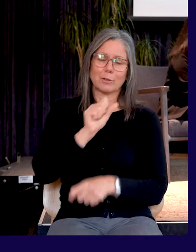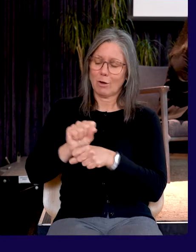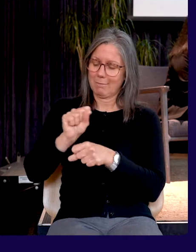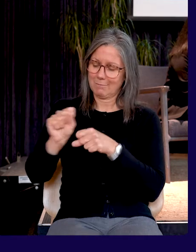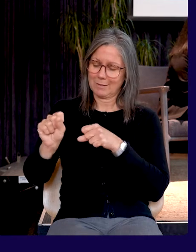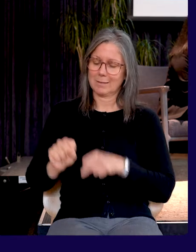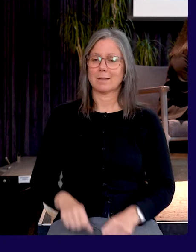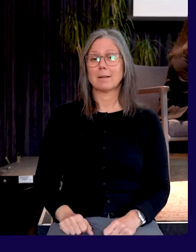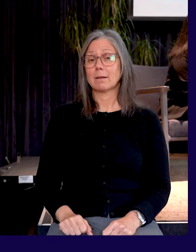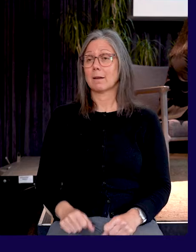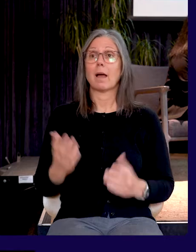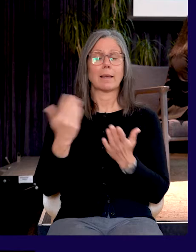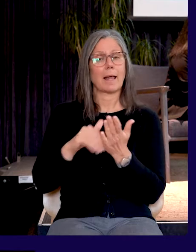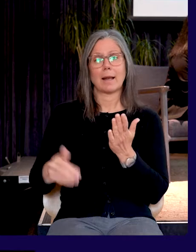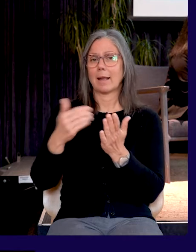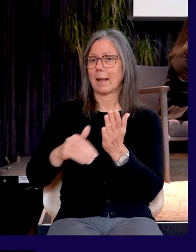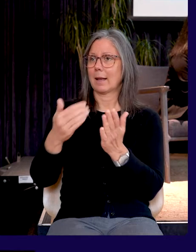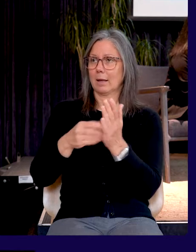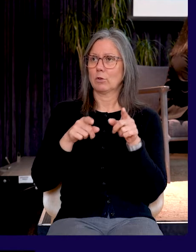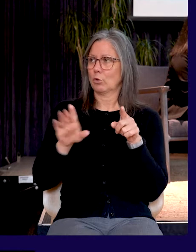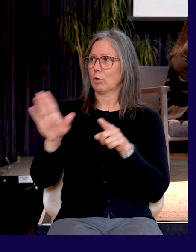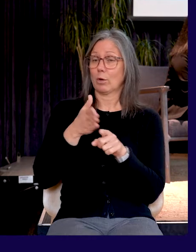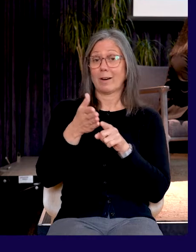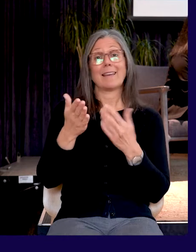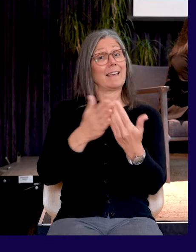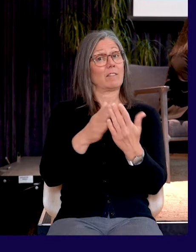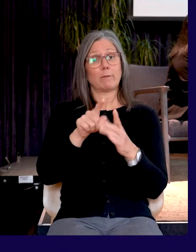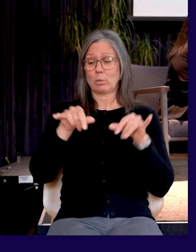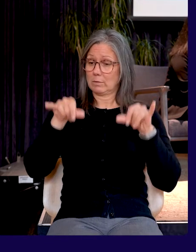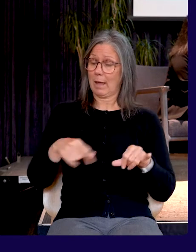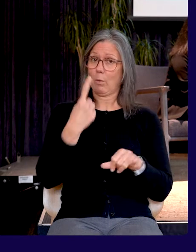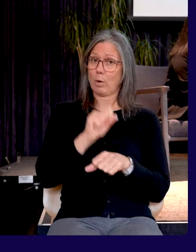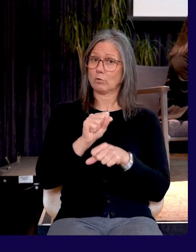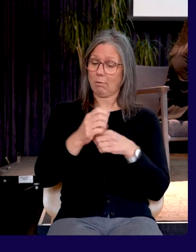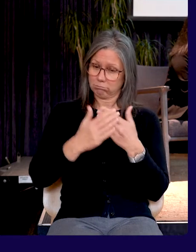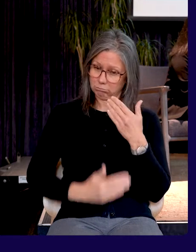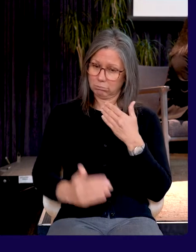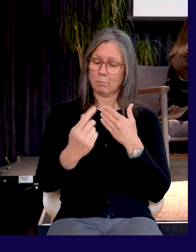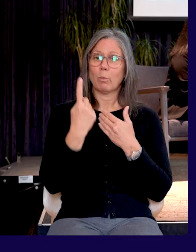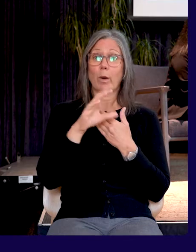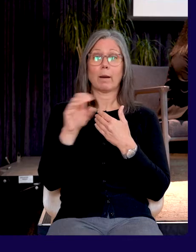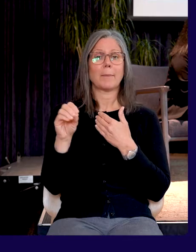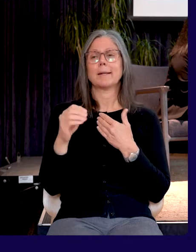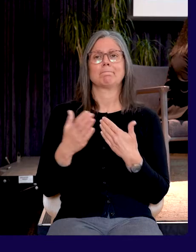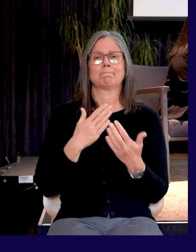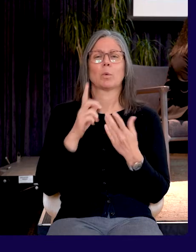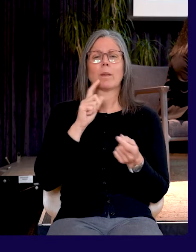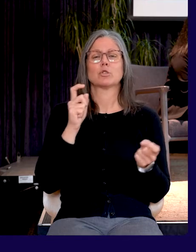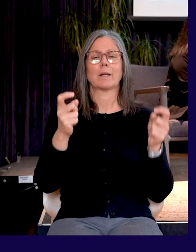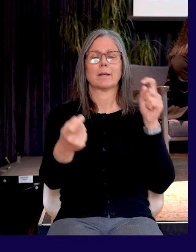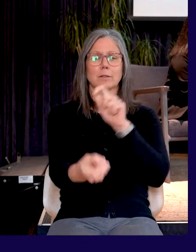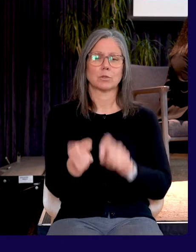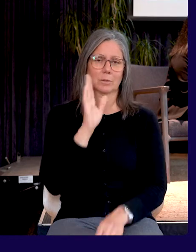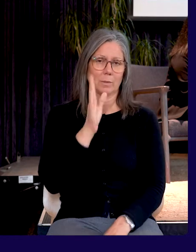job many times over the course of your career, even if you stayed in one employment with one company. So we have to build a system,